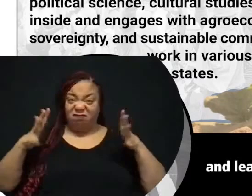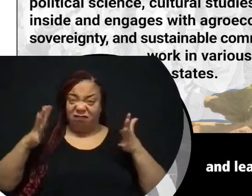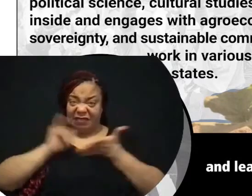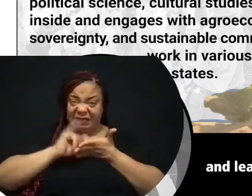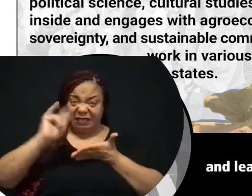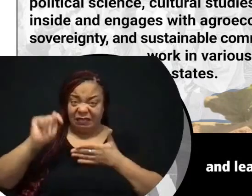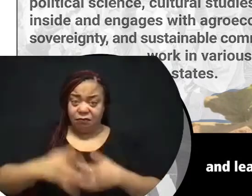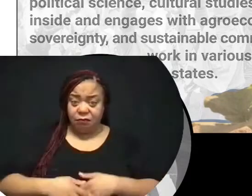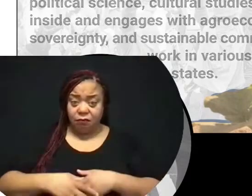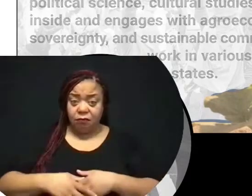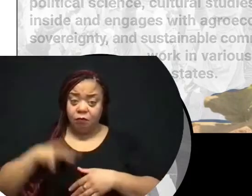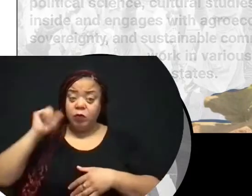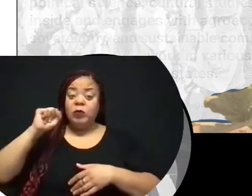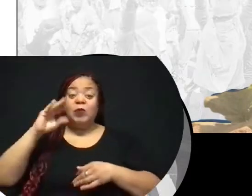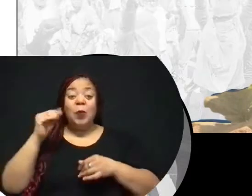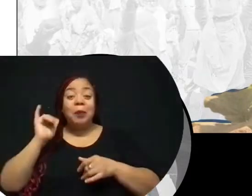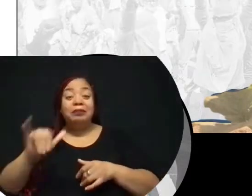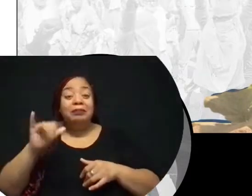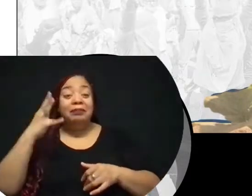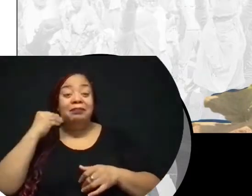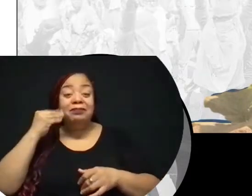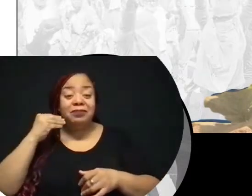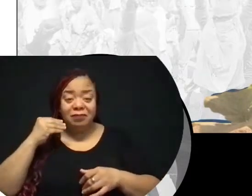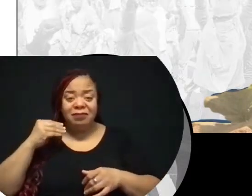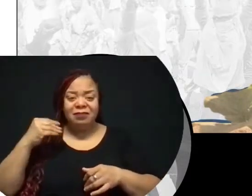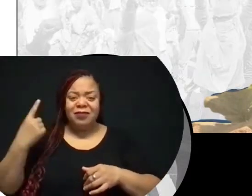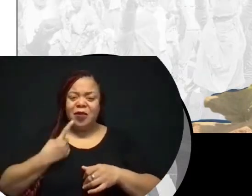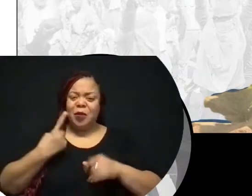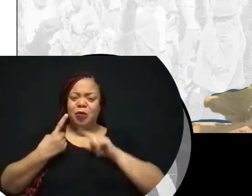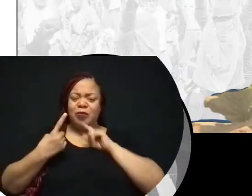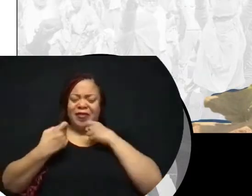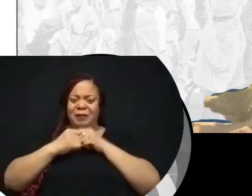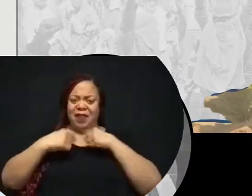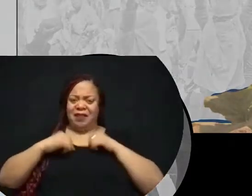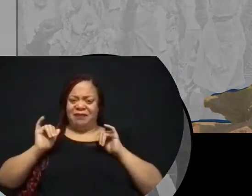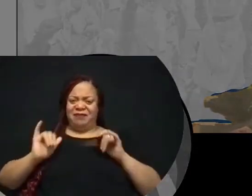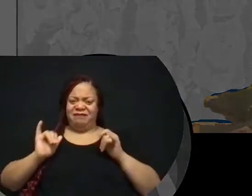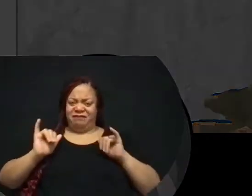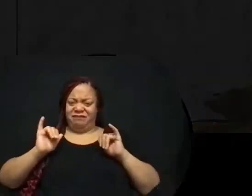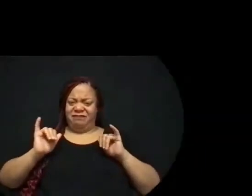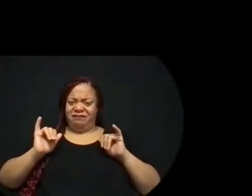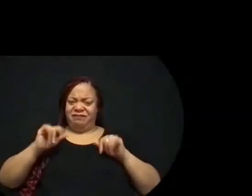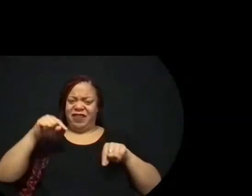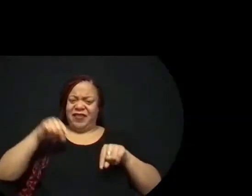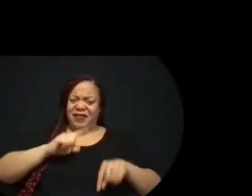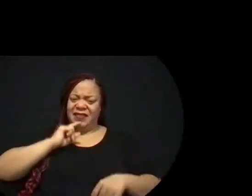and read everything I can and study everything I can, because this is for our survival.